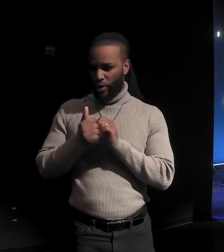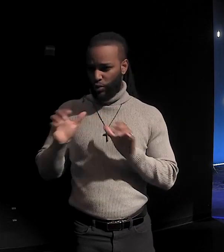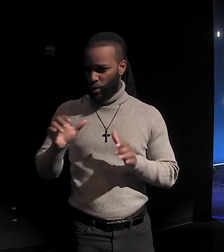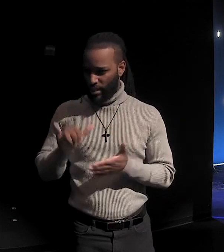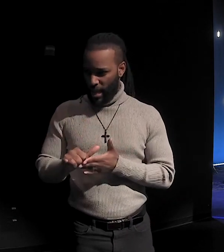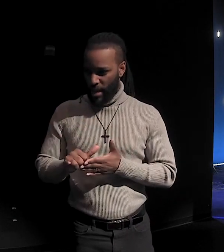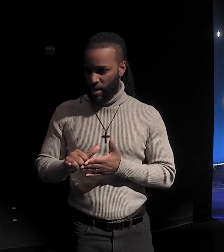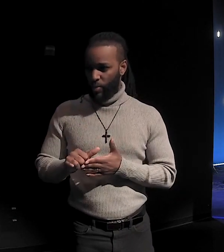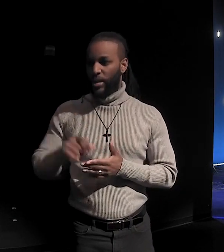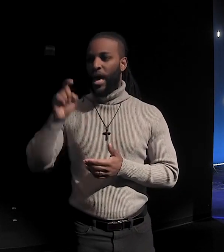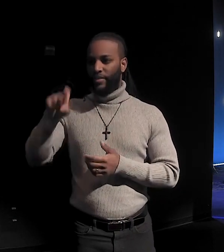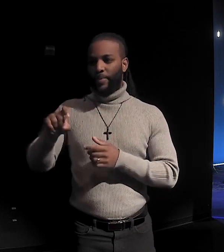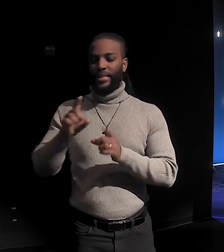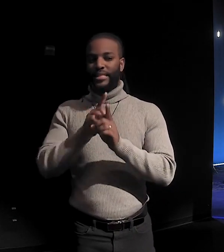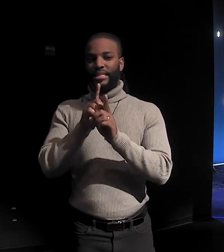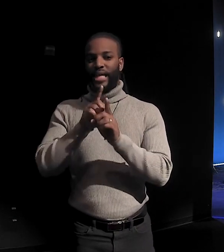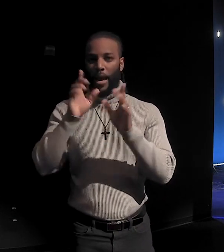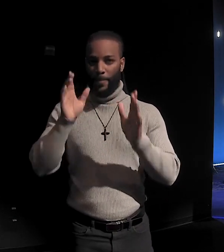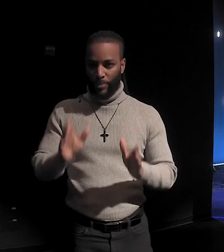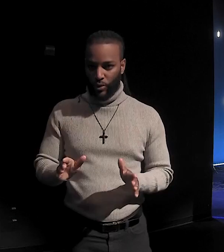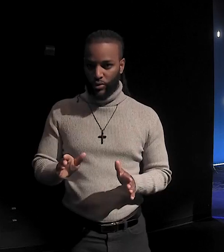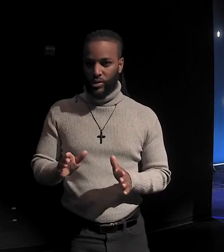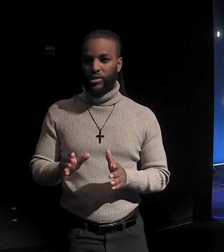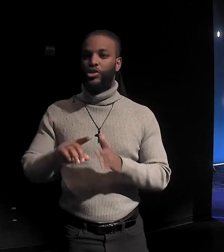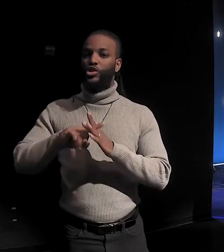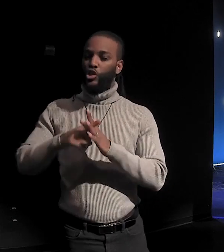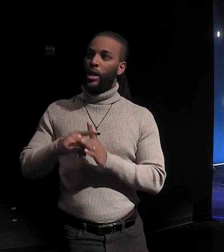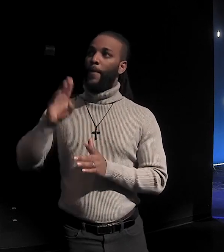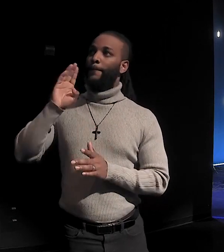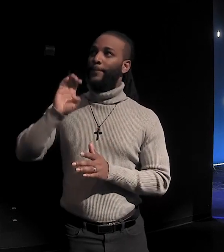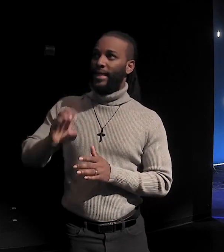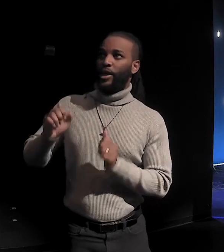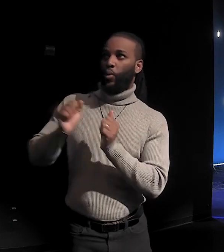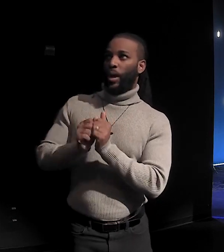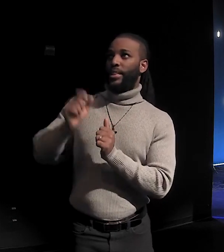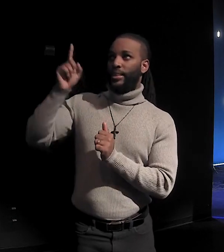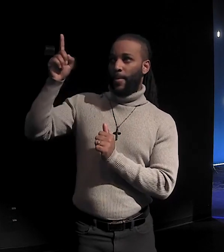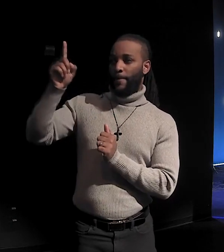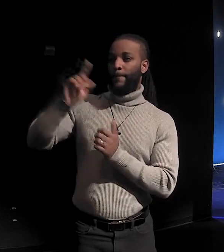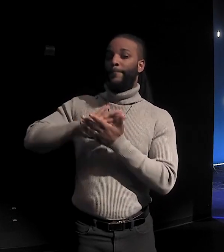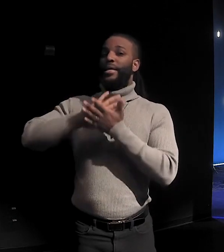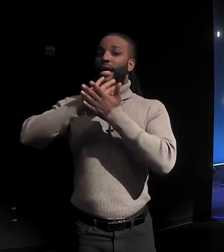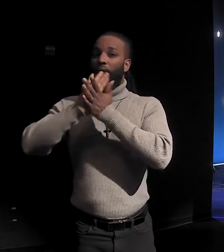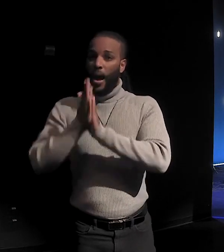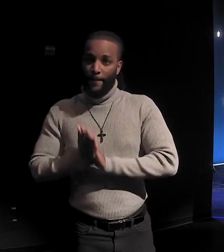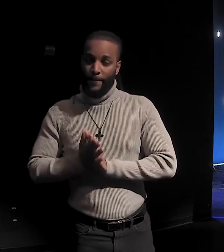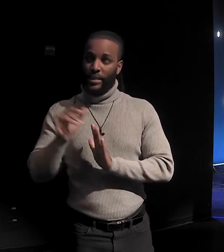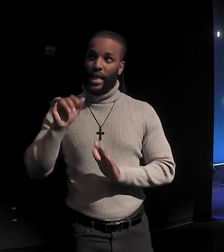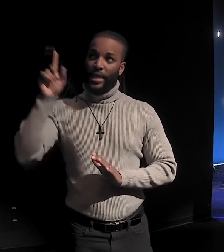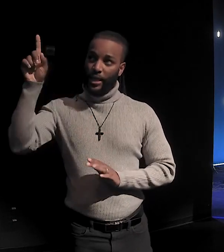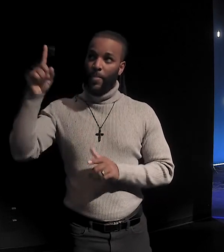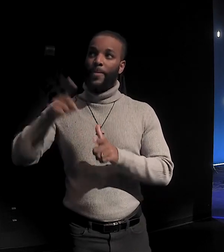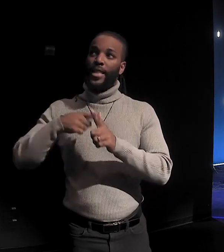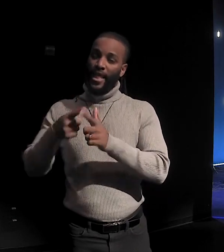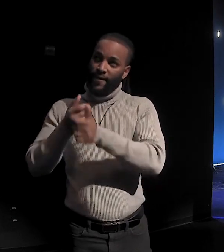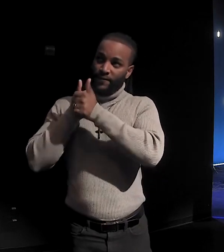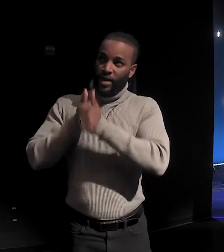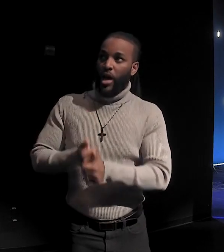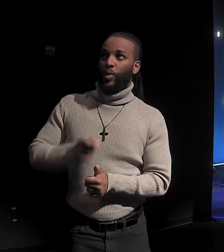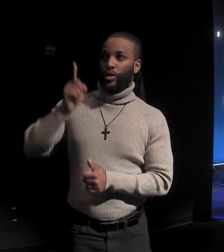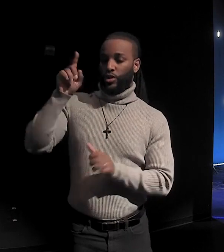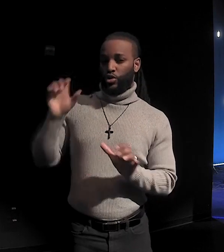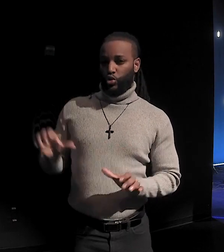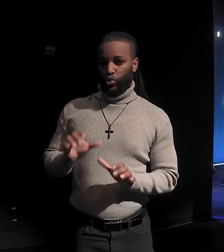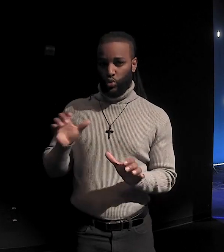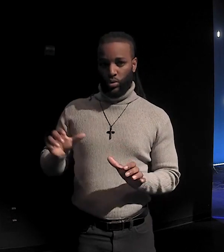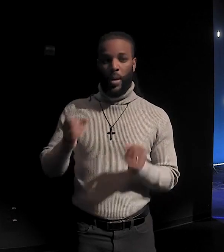is to be disciples who make disciples. And it starts with being with Jesus, becoming like Jesus, and then doing what he did in that order. Many